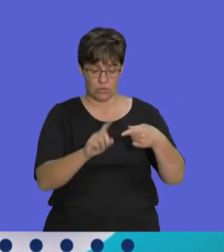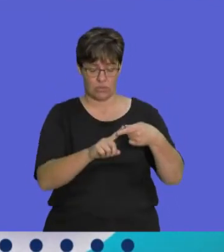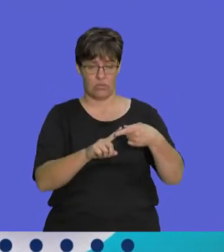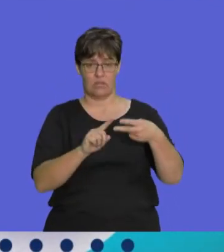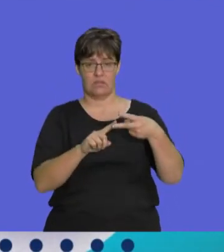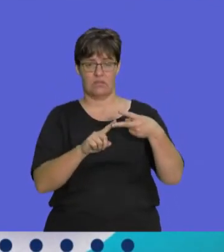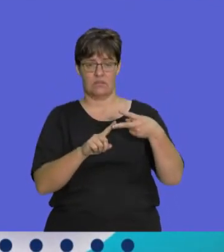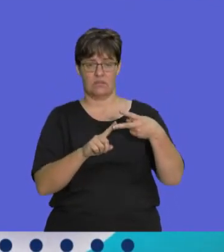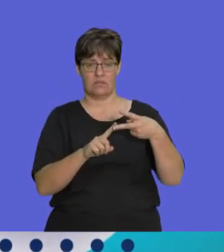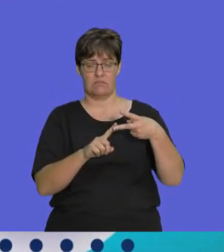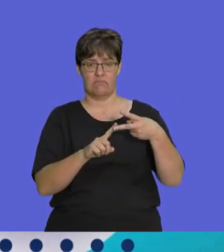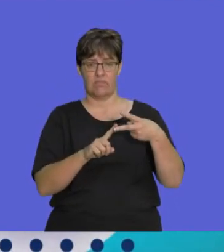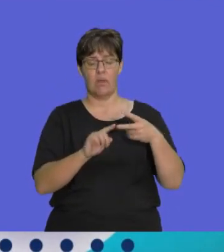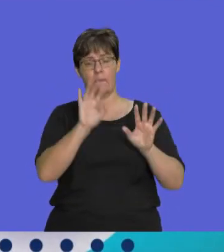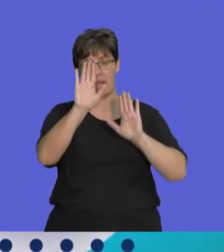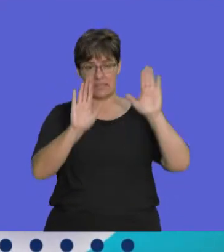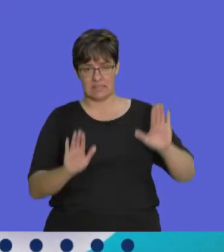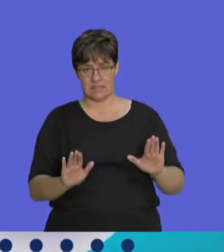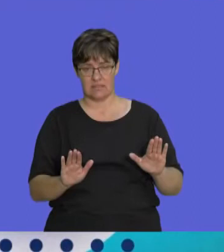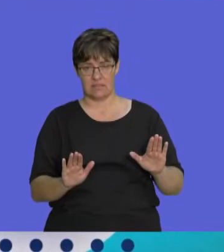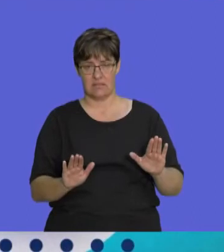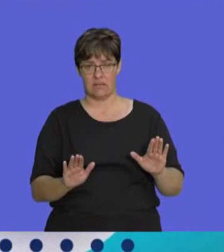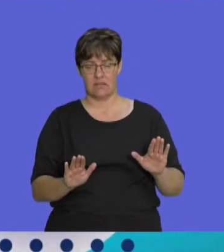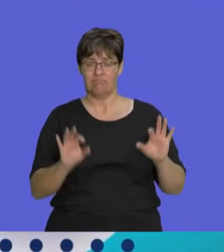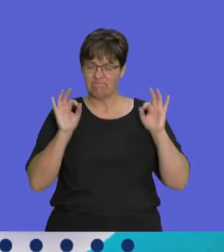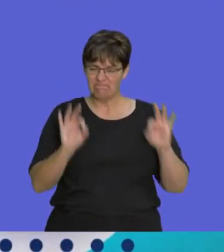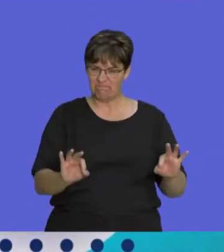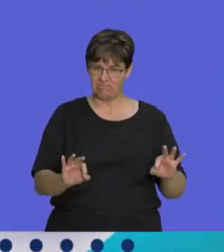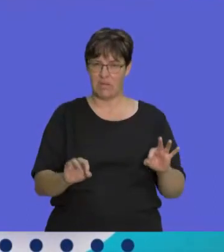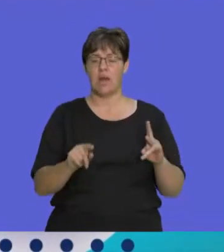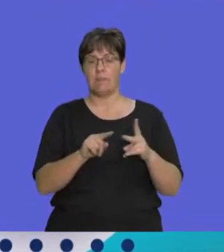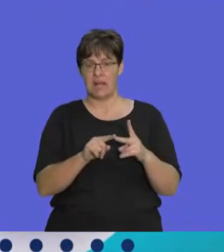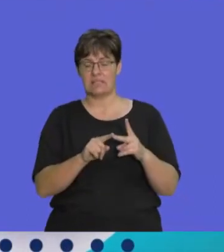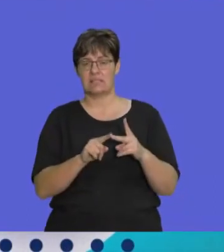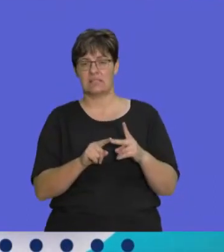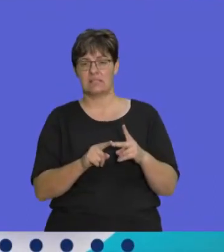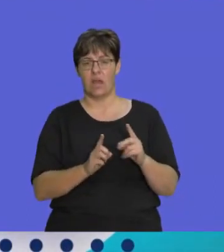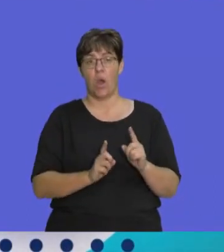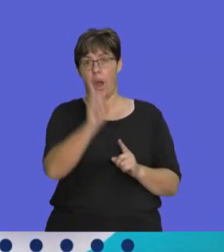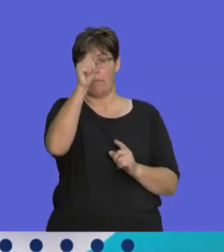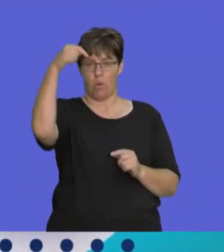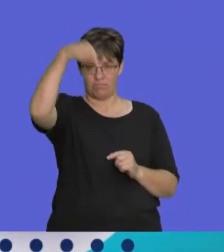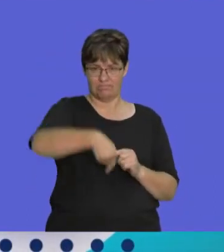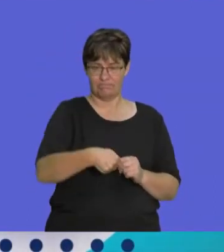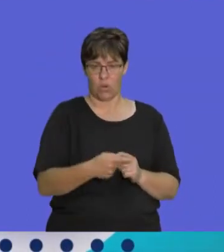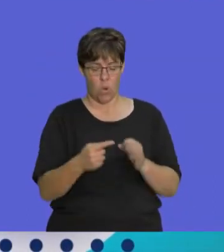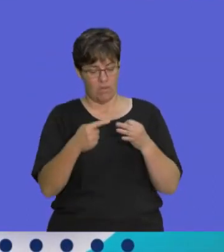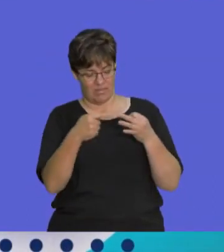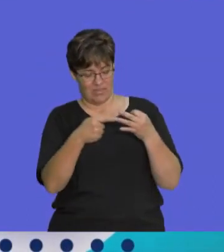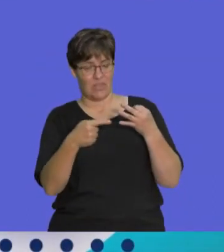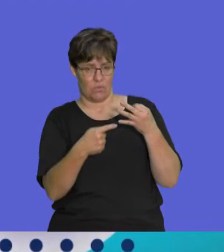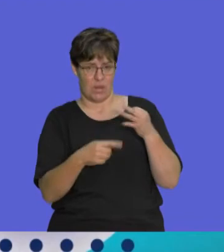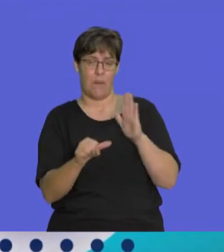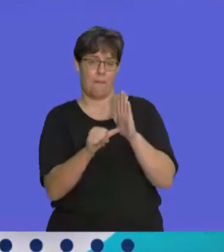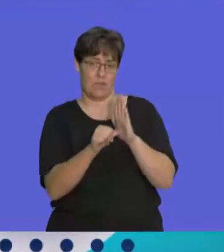be, correct, as well as the direction. So those are 3 very essential components of electric field